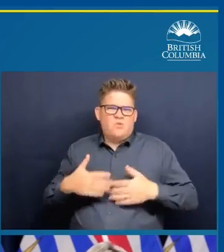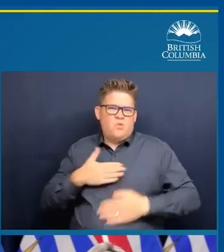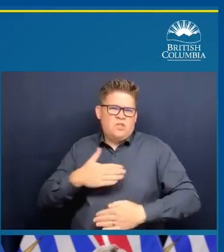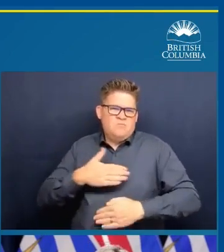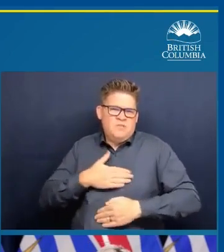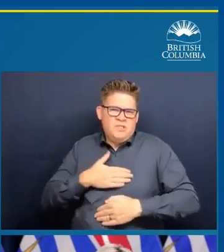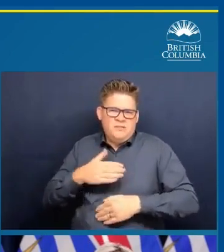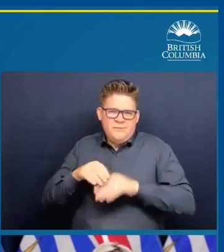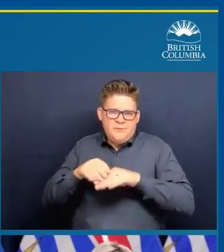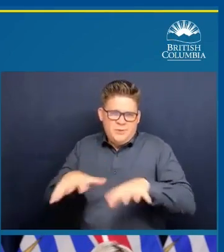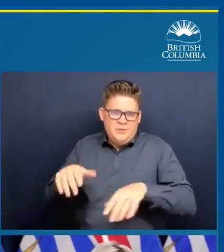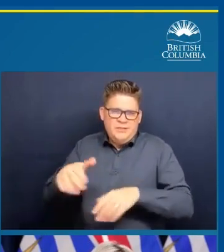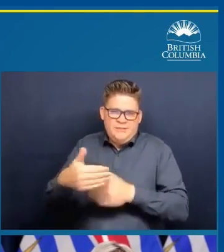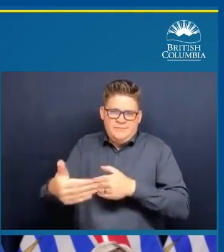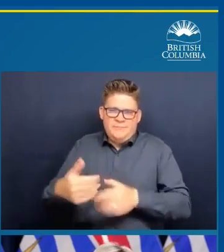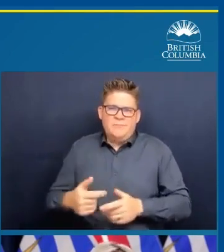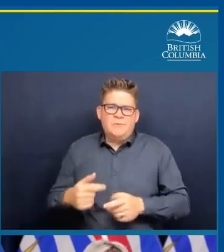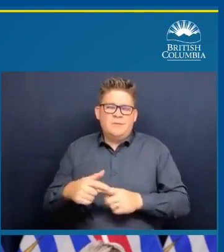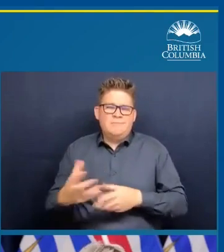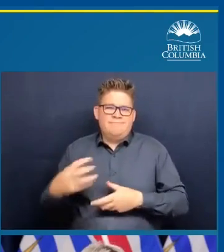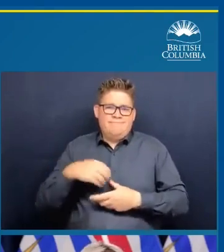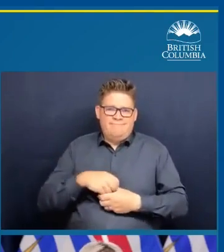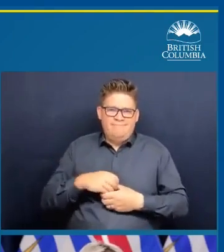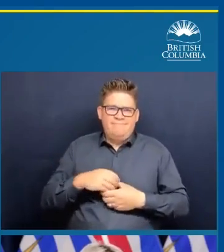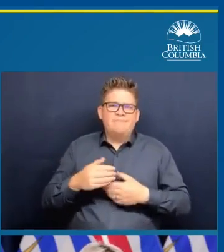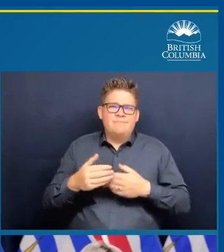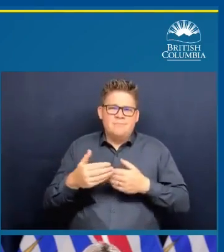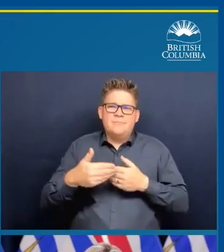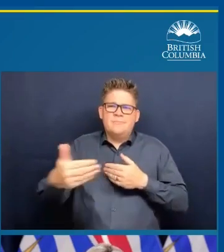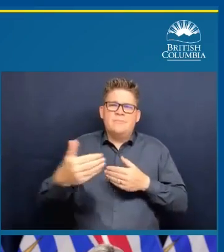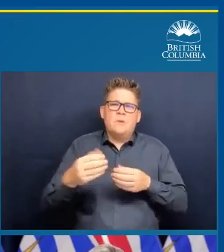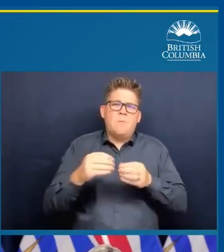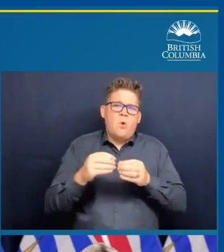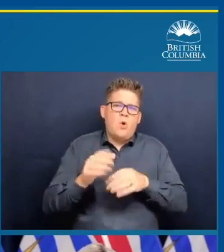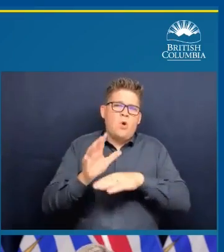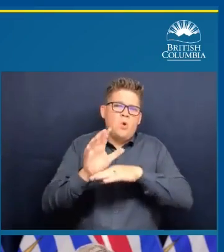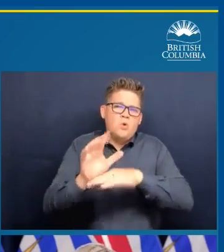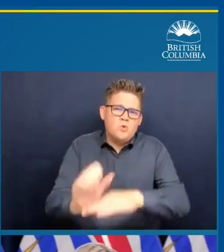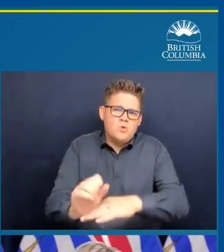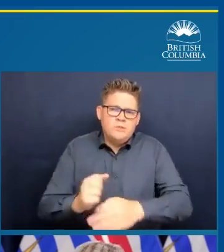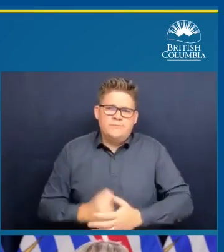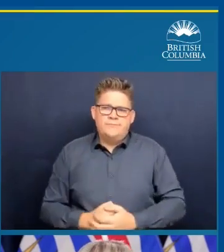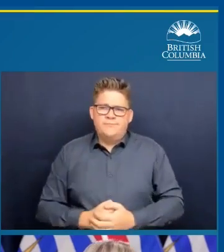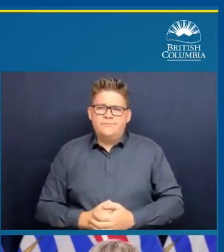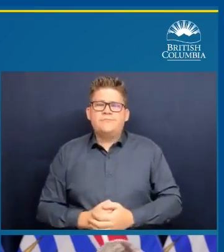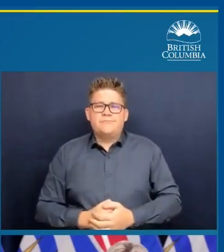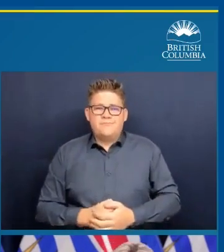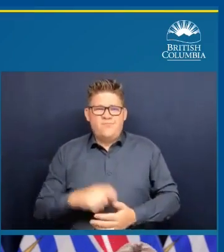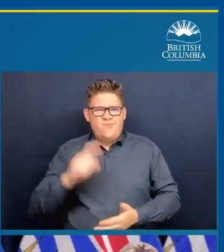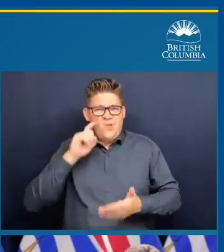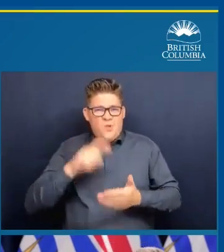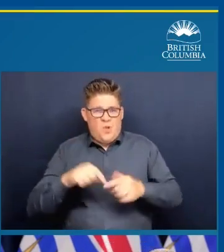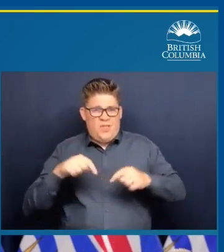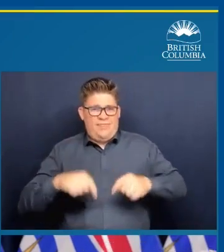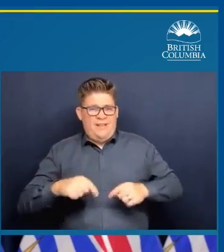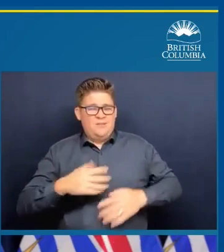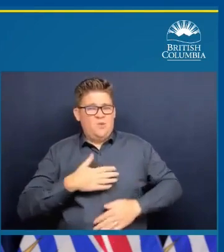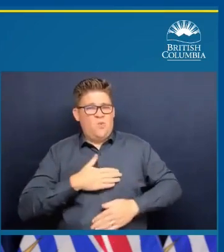year, as we know that these viruses are going to be coming around again. Thank you. I'll turn it back to Minister